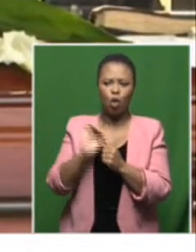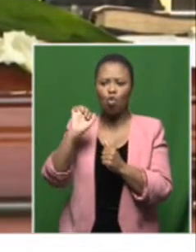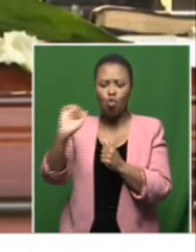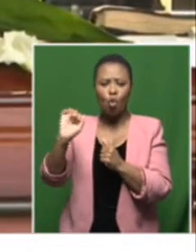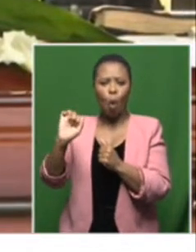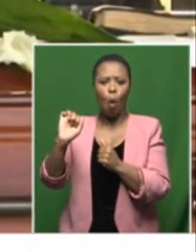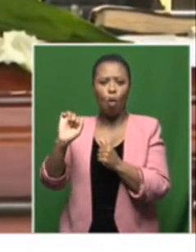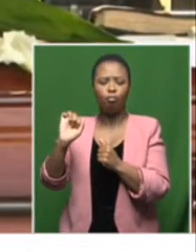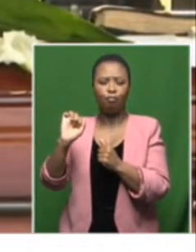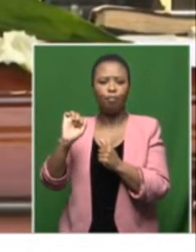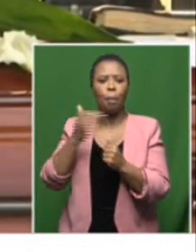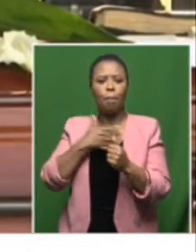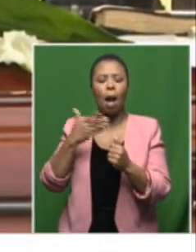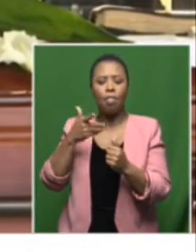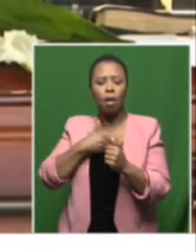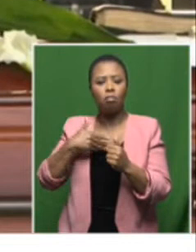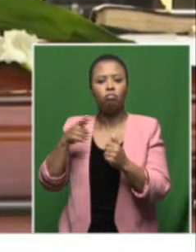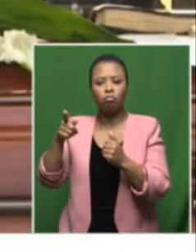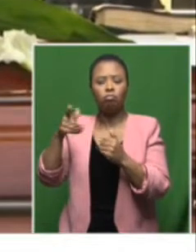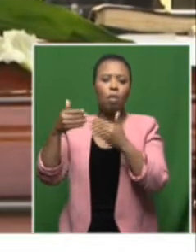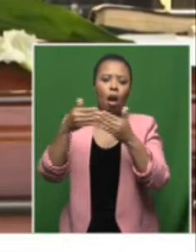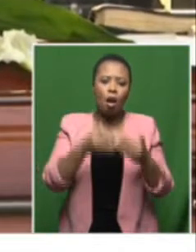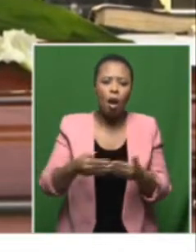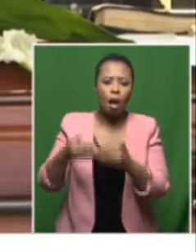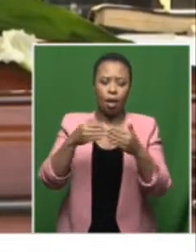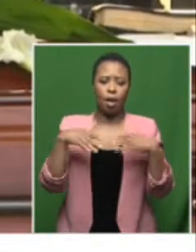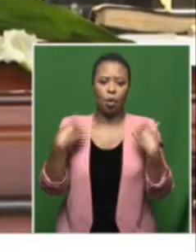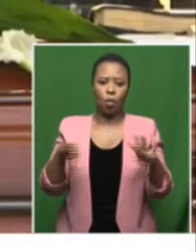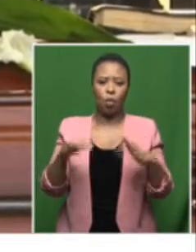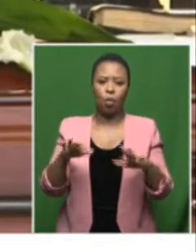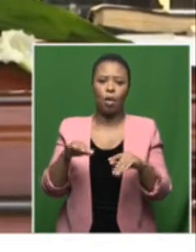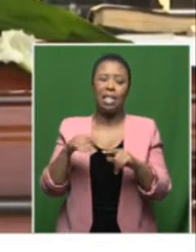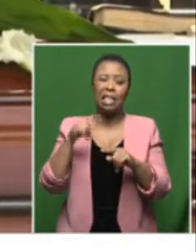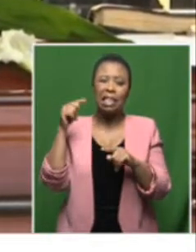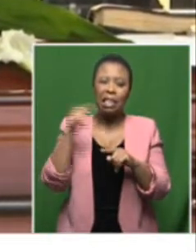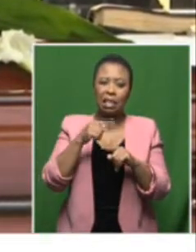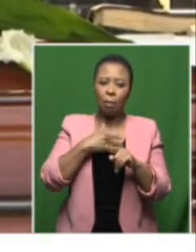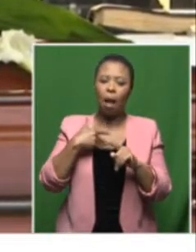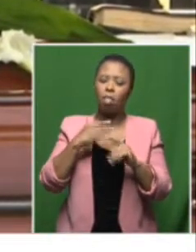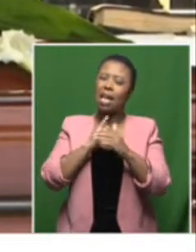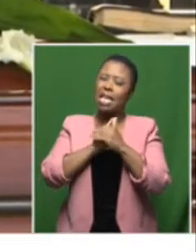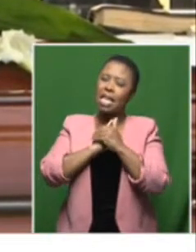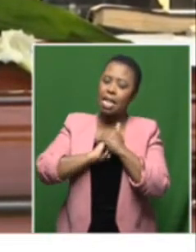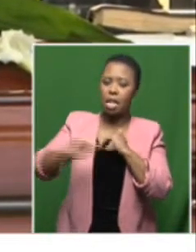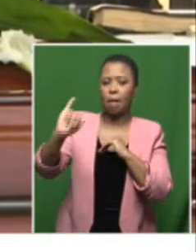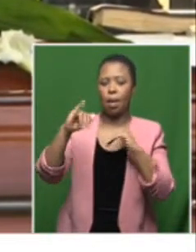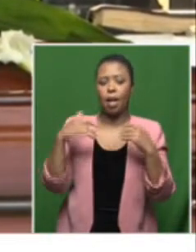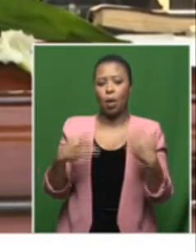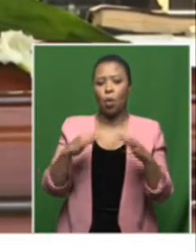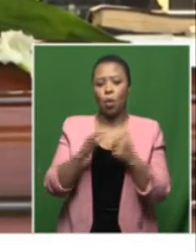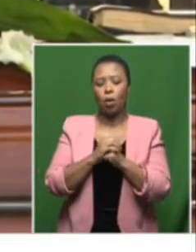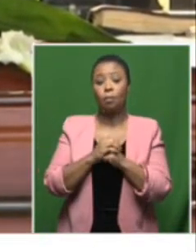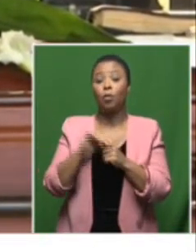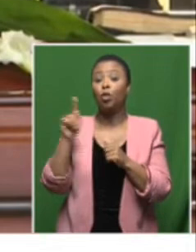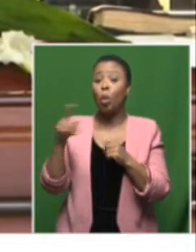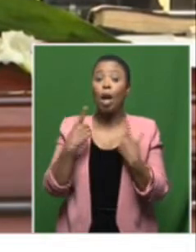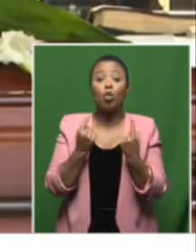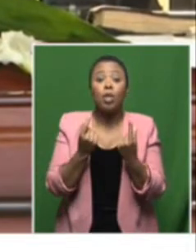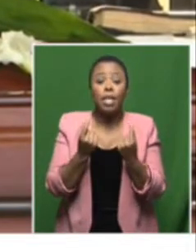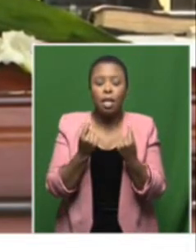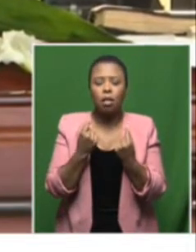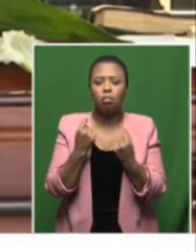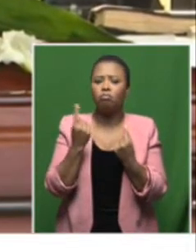your mother, who was fiercely independent, was an act of what I call